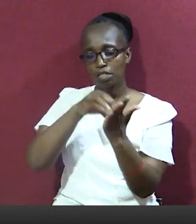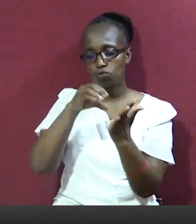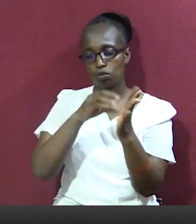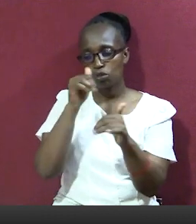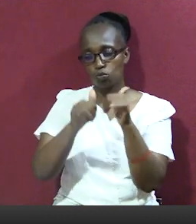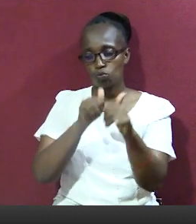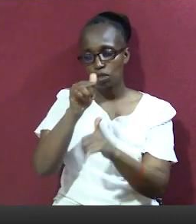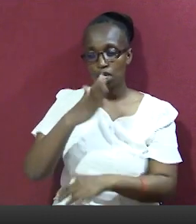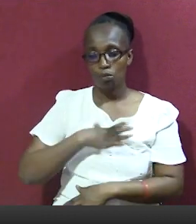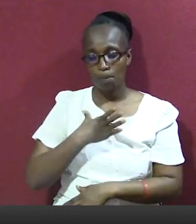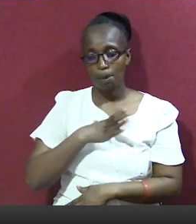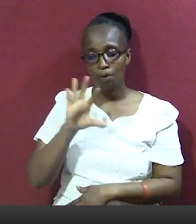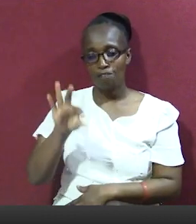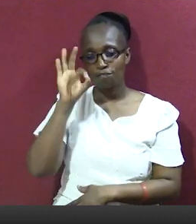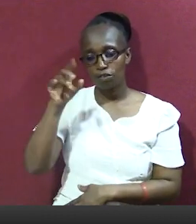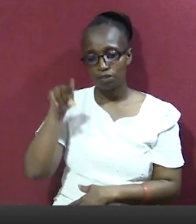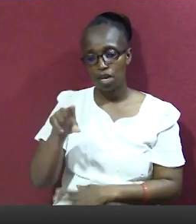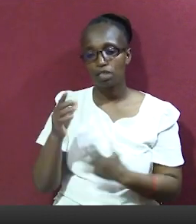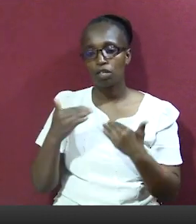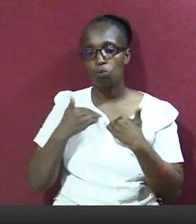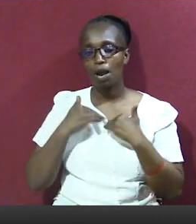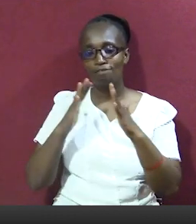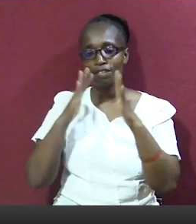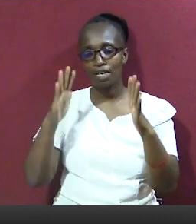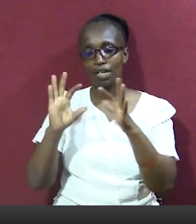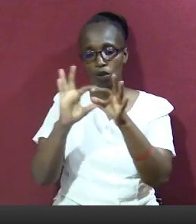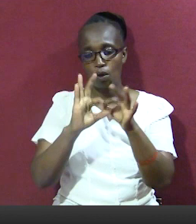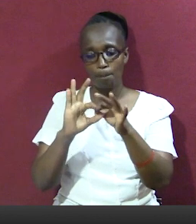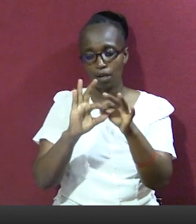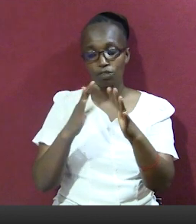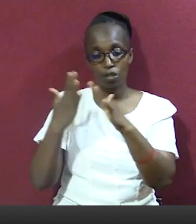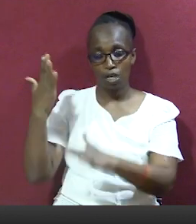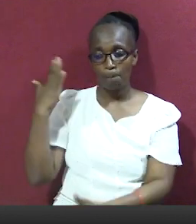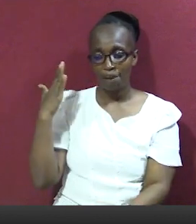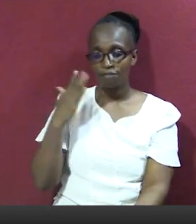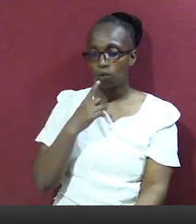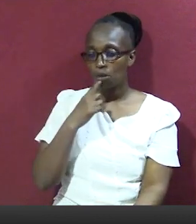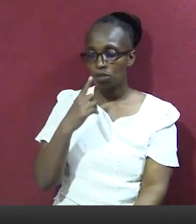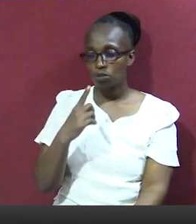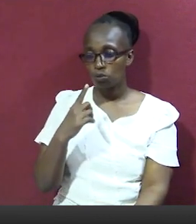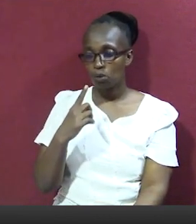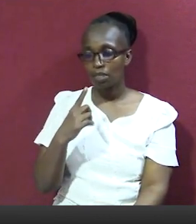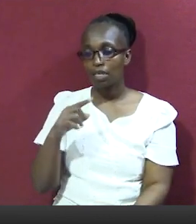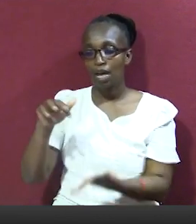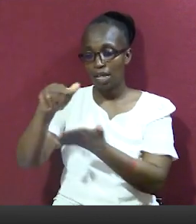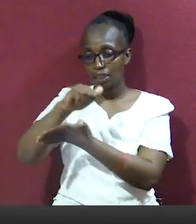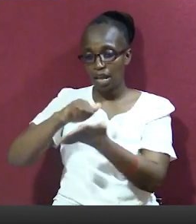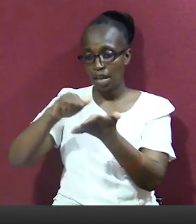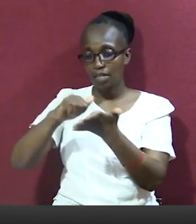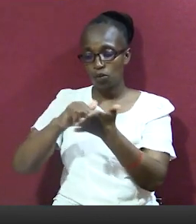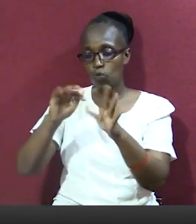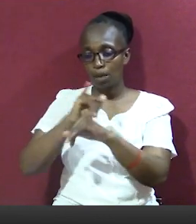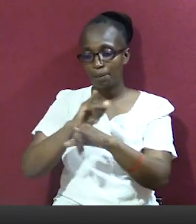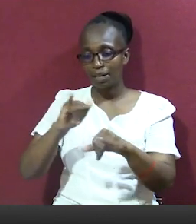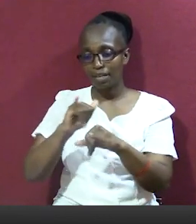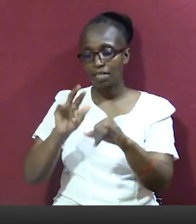find themselves in. So there has been great cooperation. Initially, we were told that the riparian area would be cleared up to 15